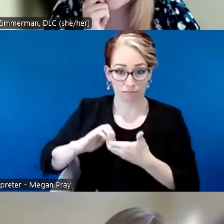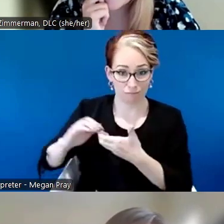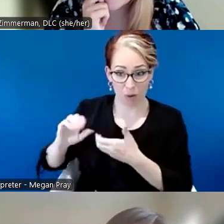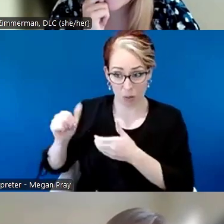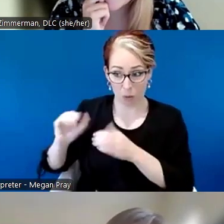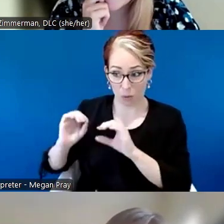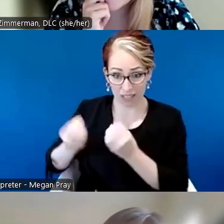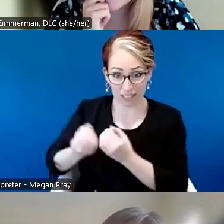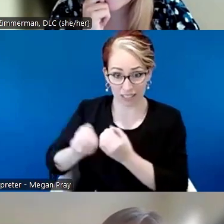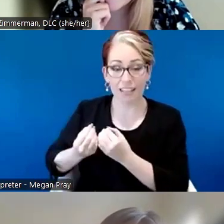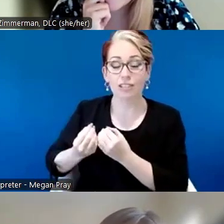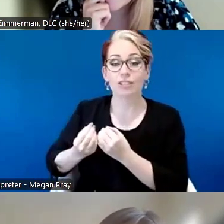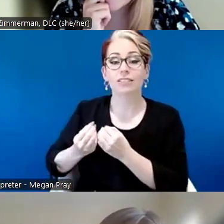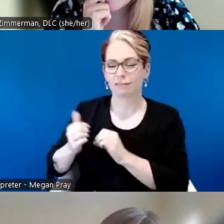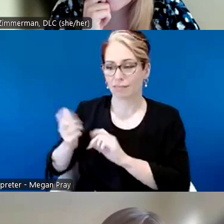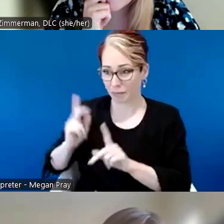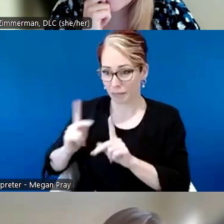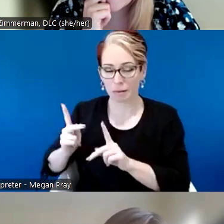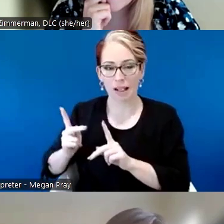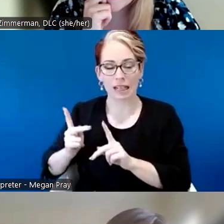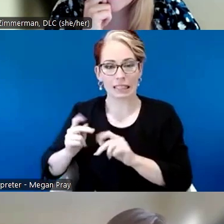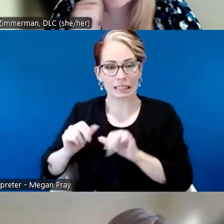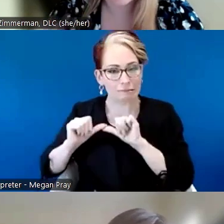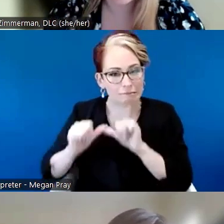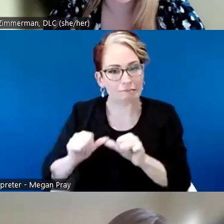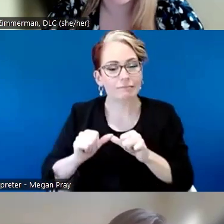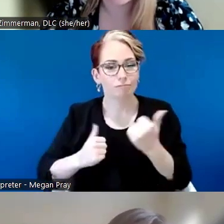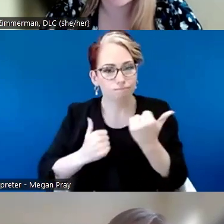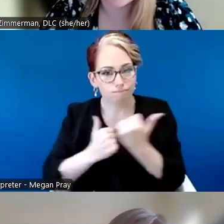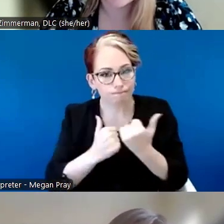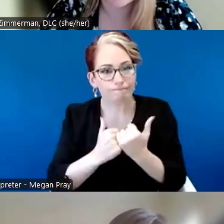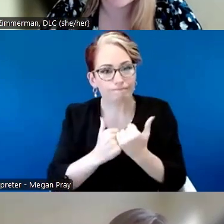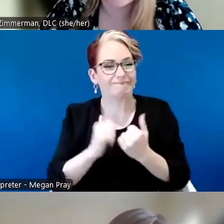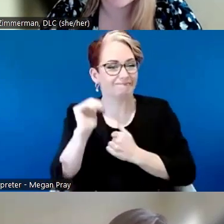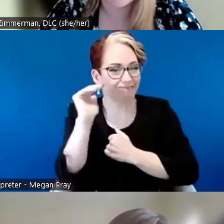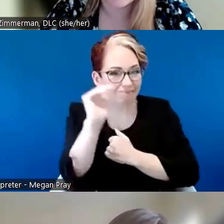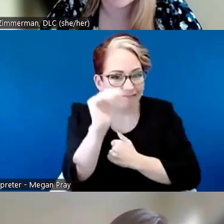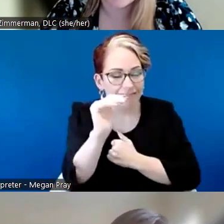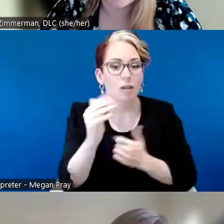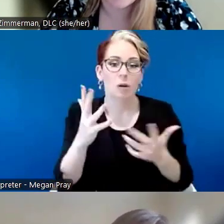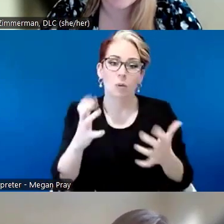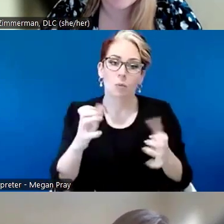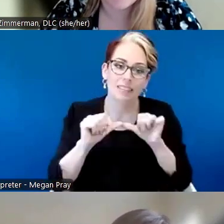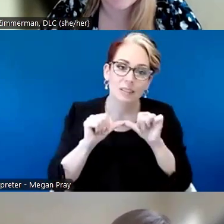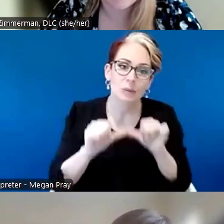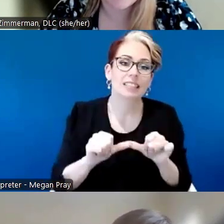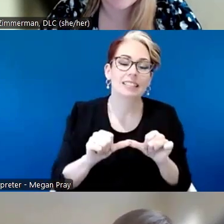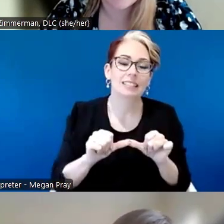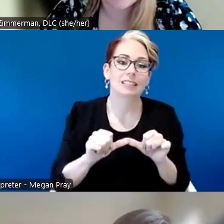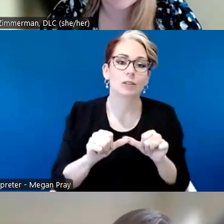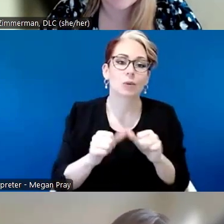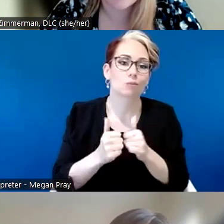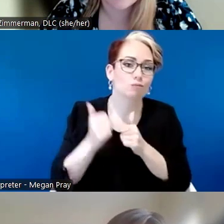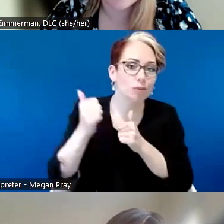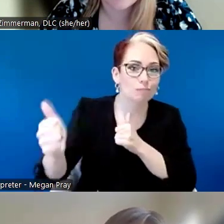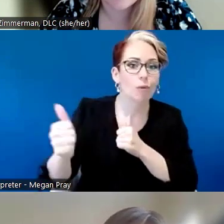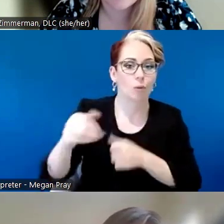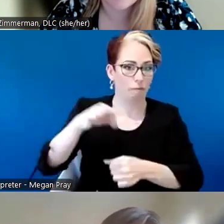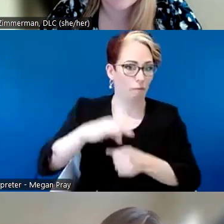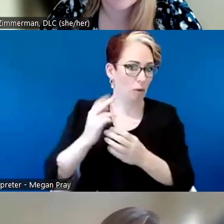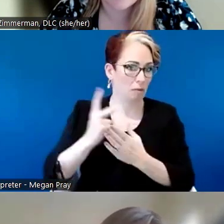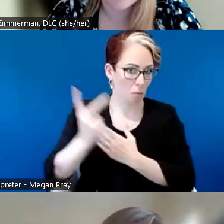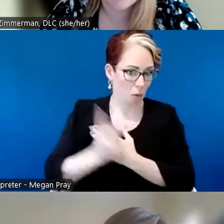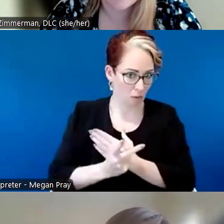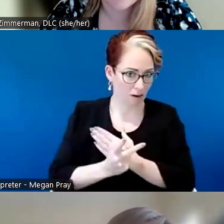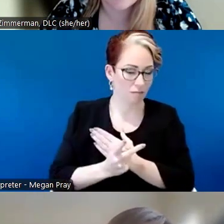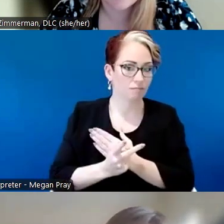for permanent incorporation of accessible electronic remote voting programs into Massachusetts law. This